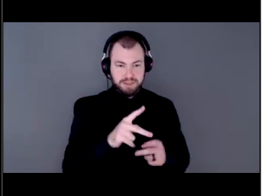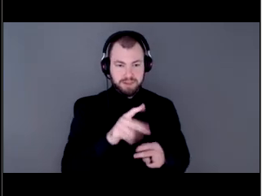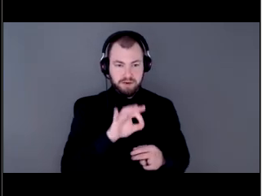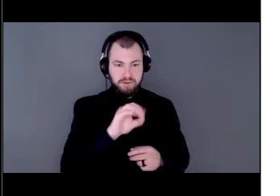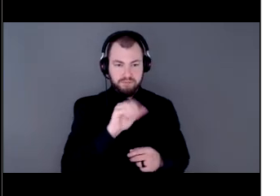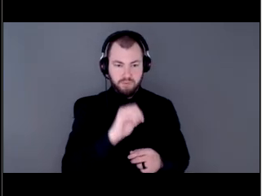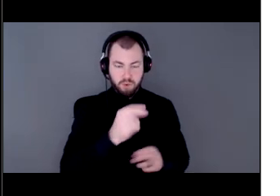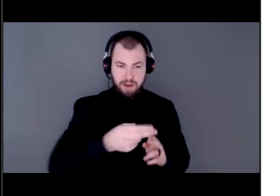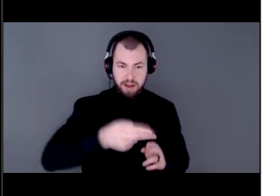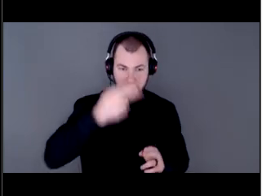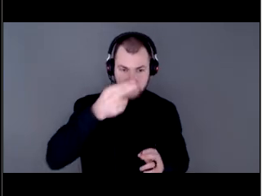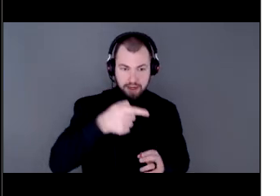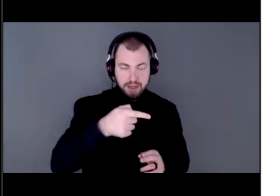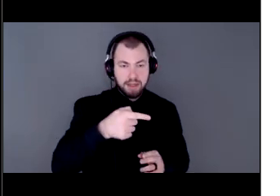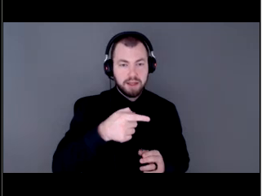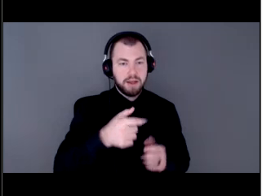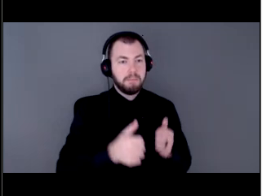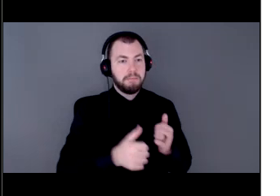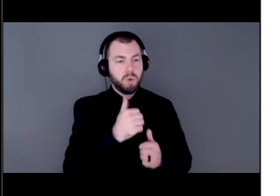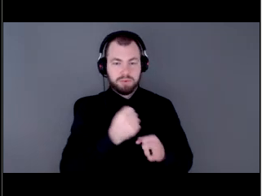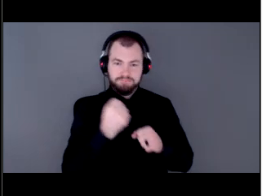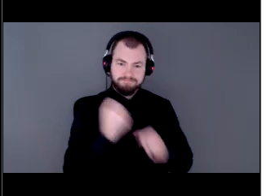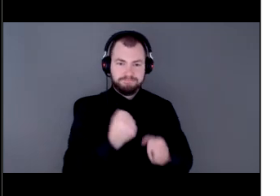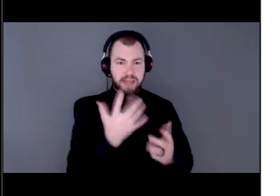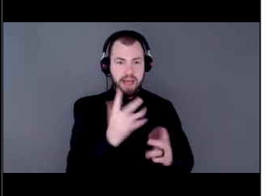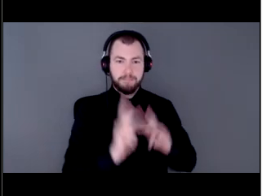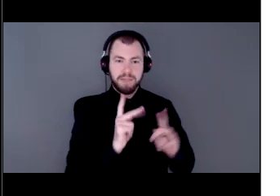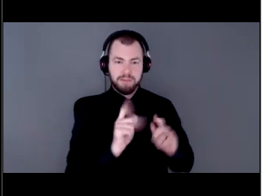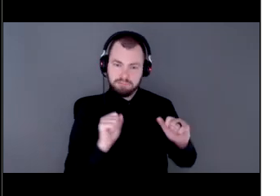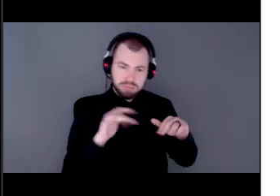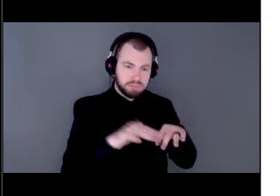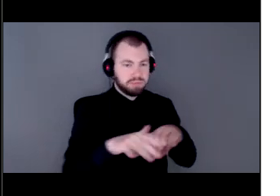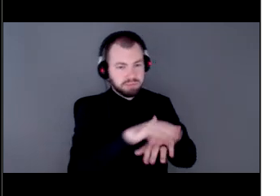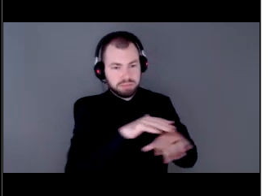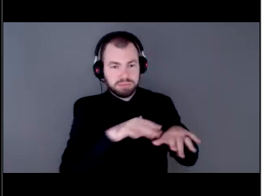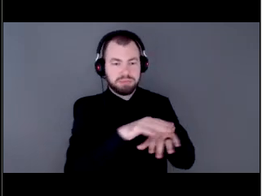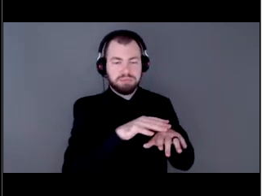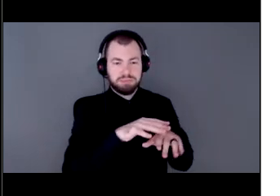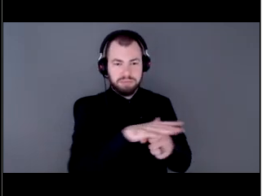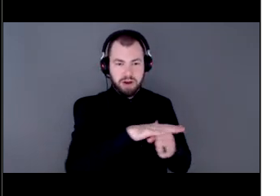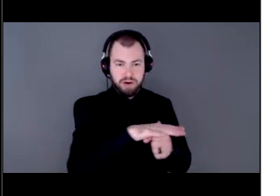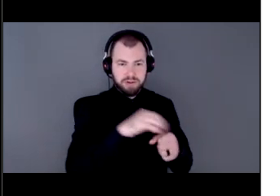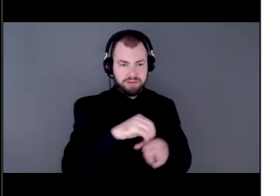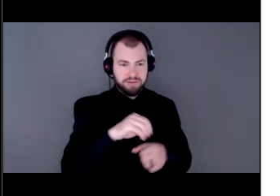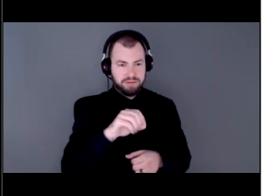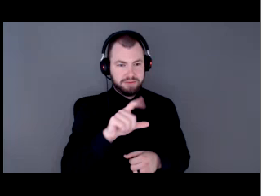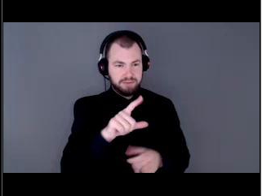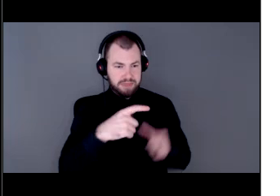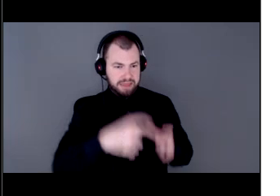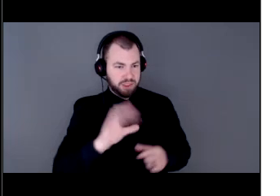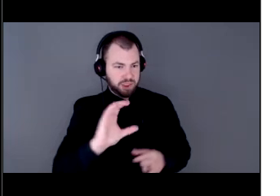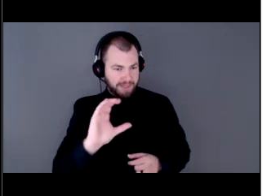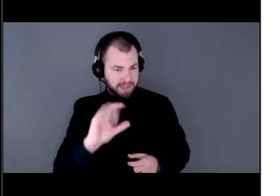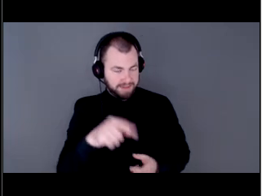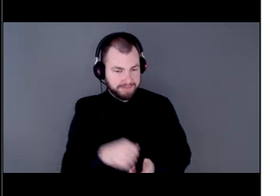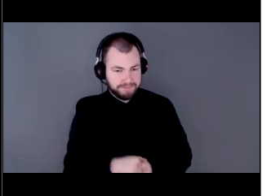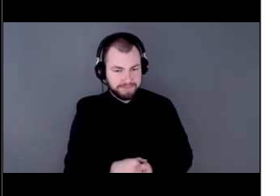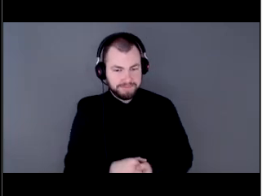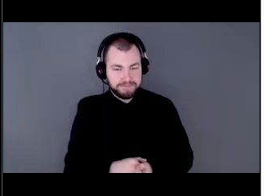it's mostly very densely populated areas in Lake Champlain Basin. And the figure